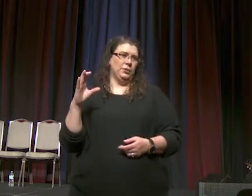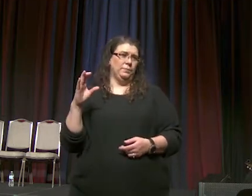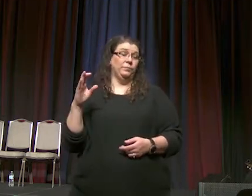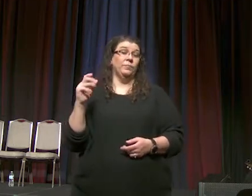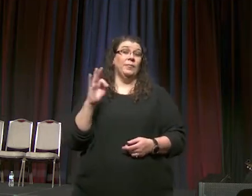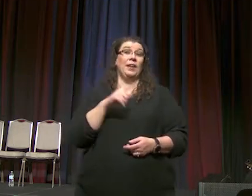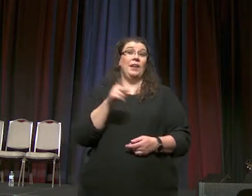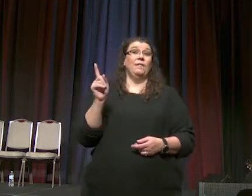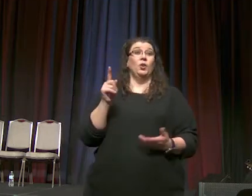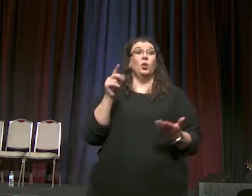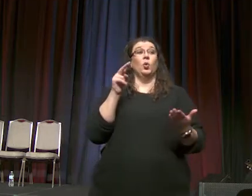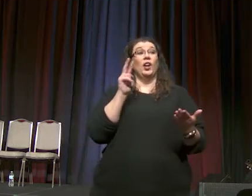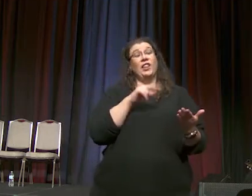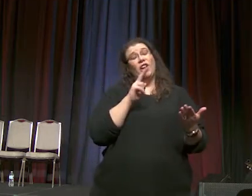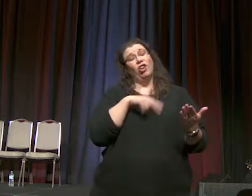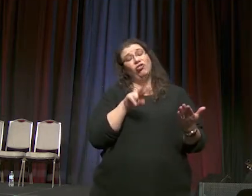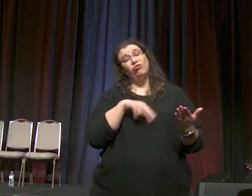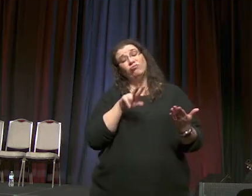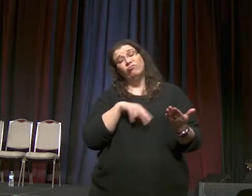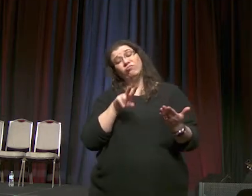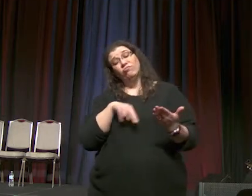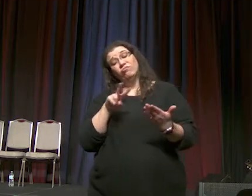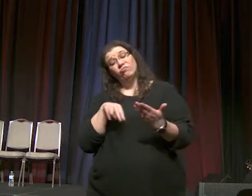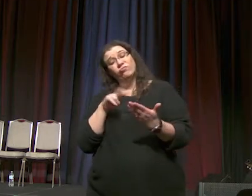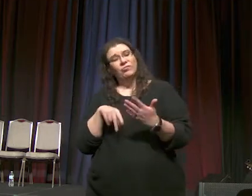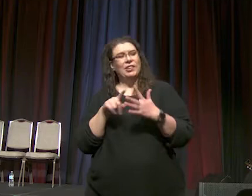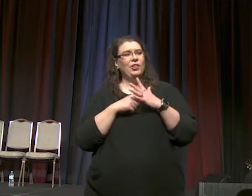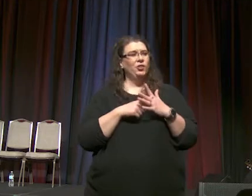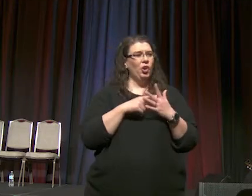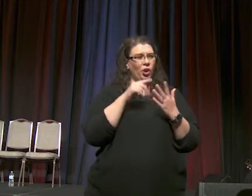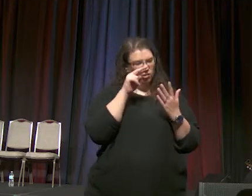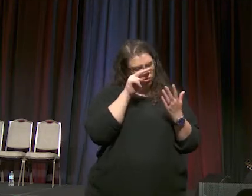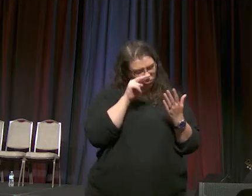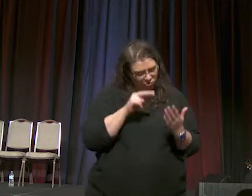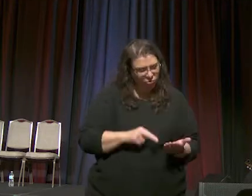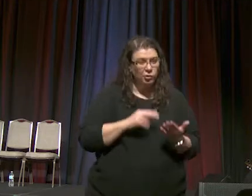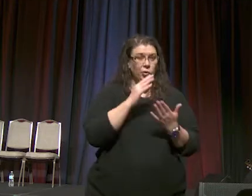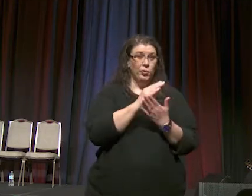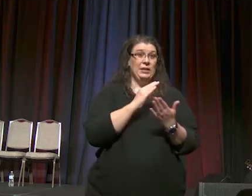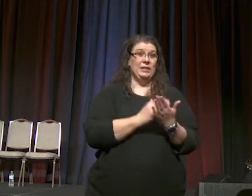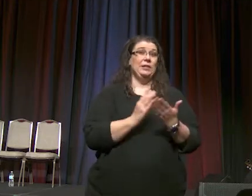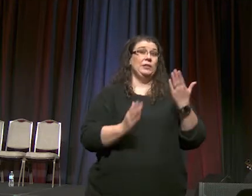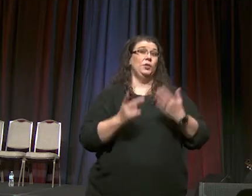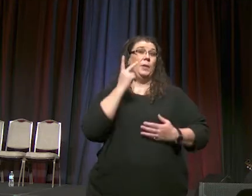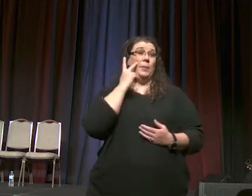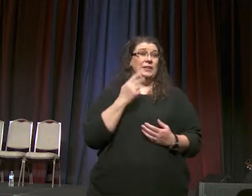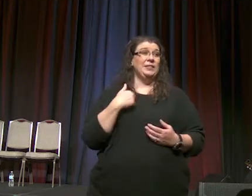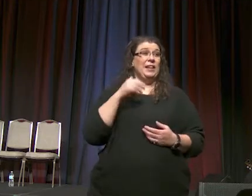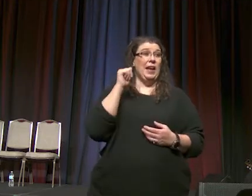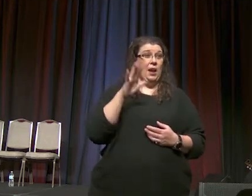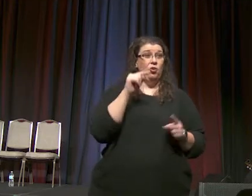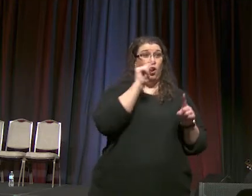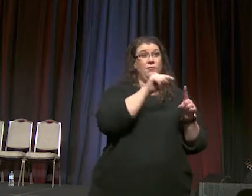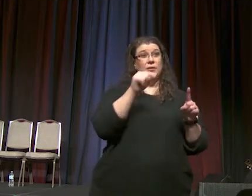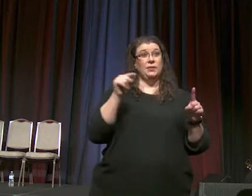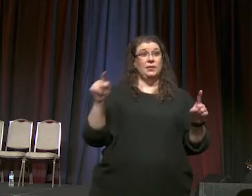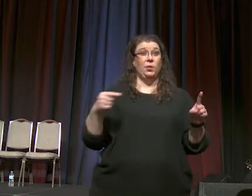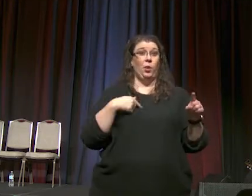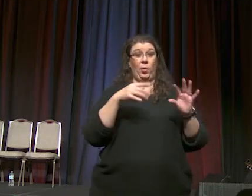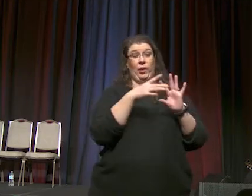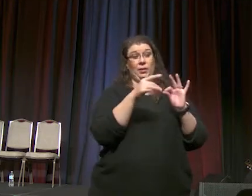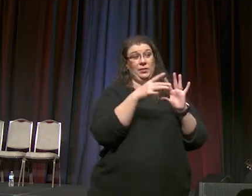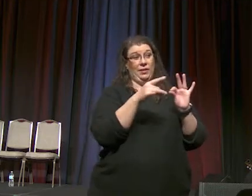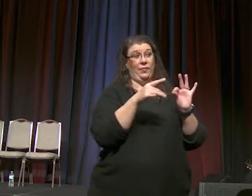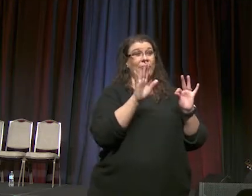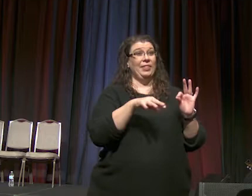in there and looking around and you've started to fish through the list, you may see that there are annual conferences in which we say,